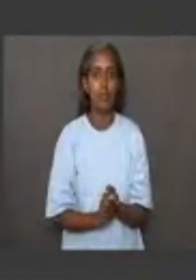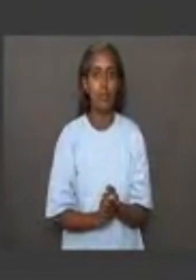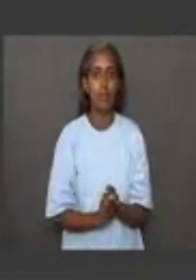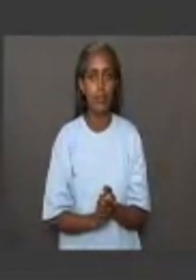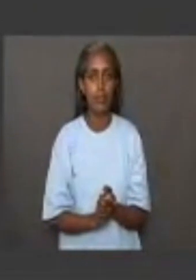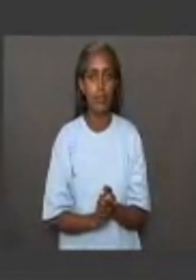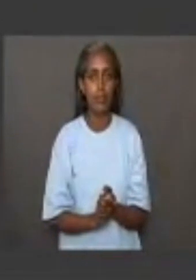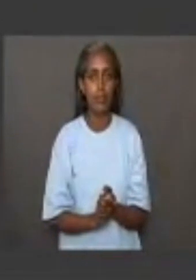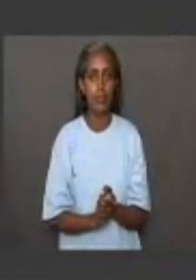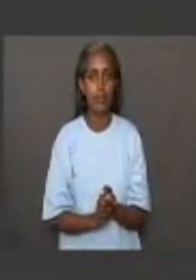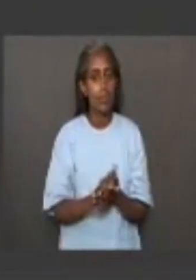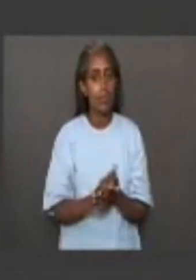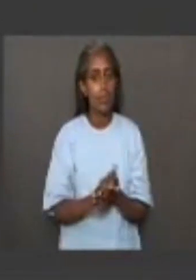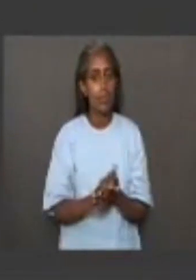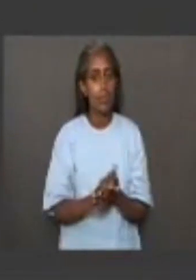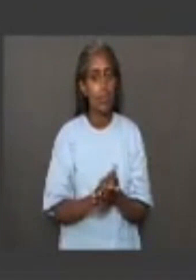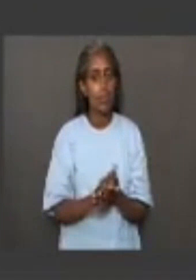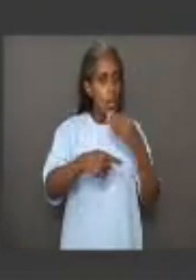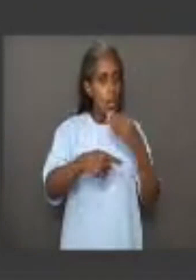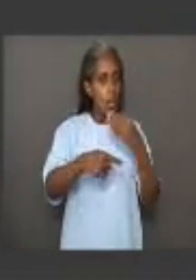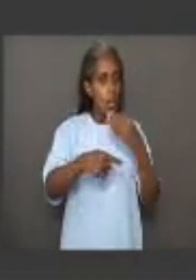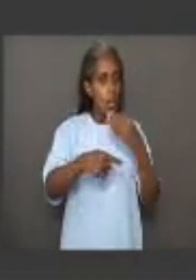What about